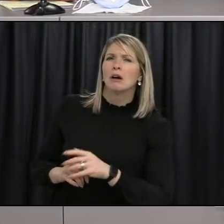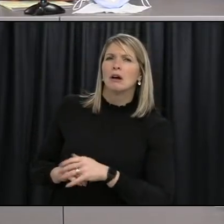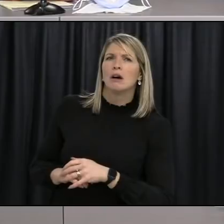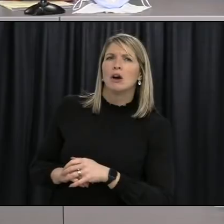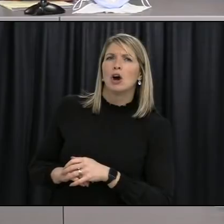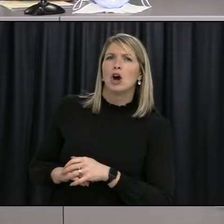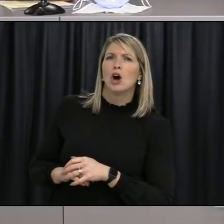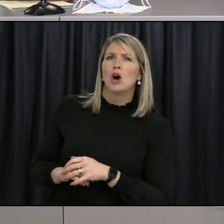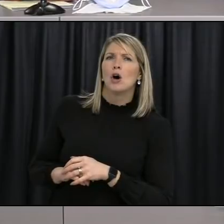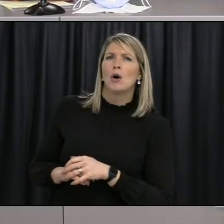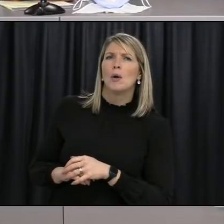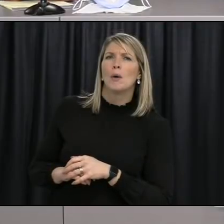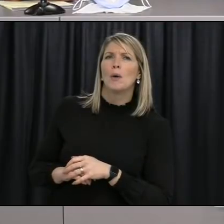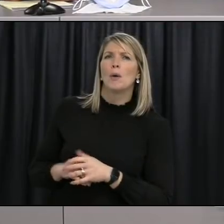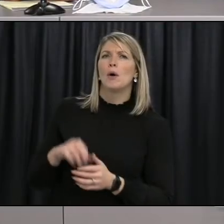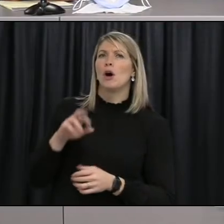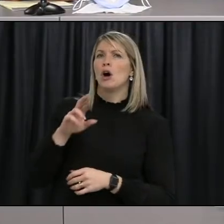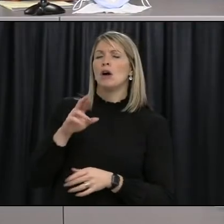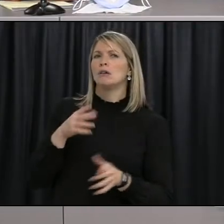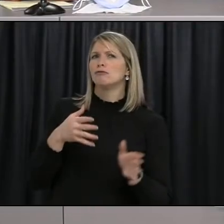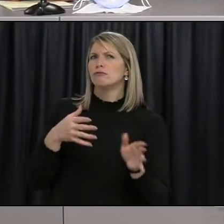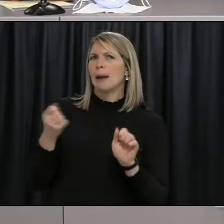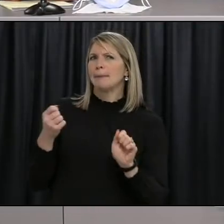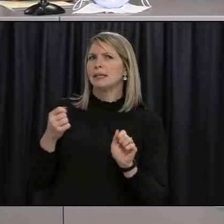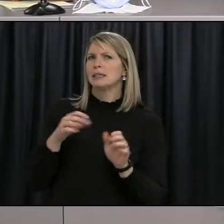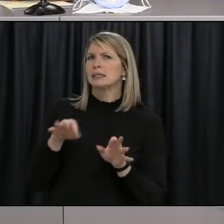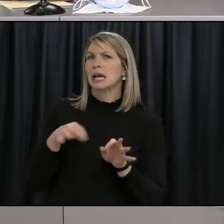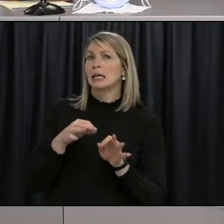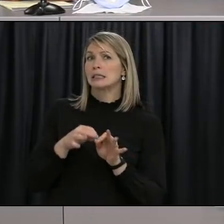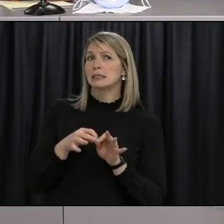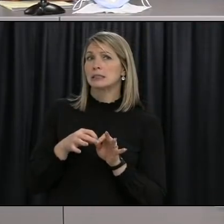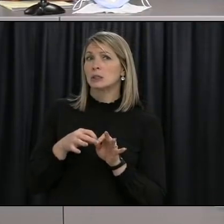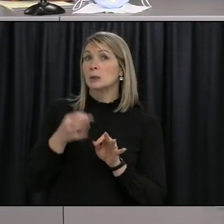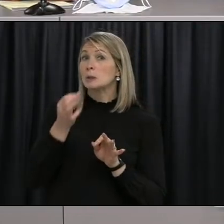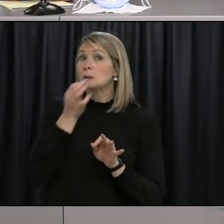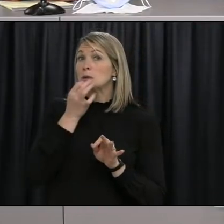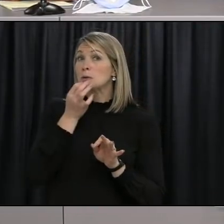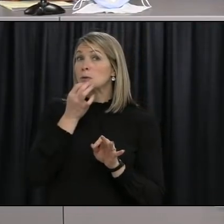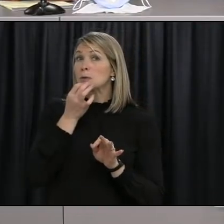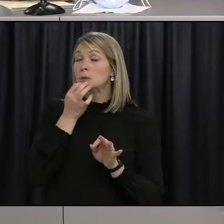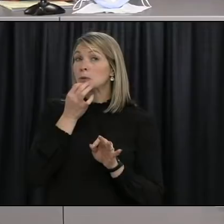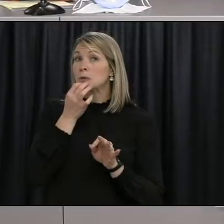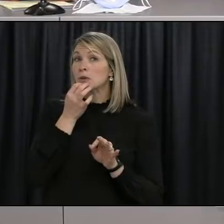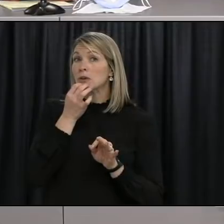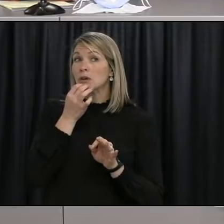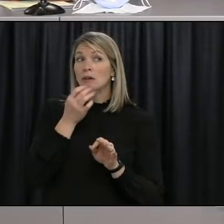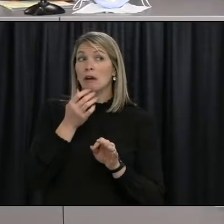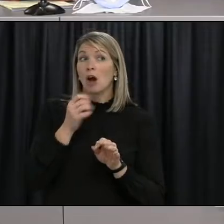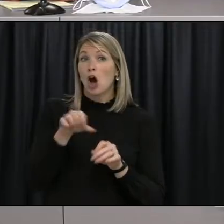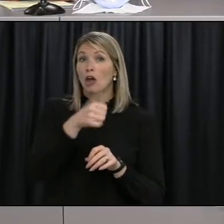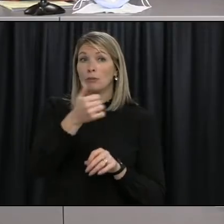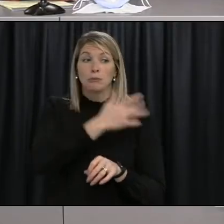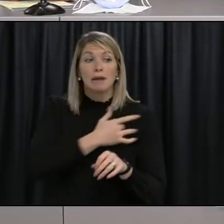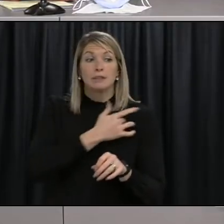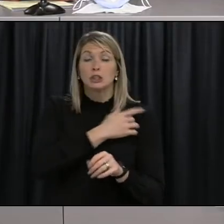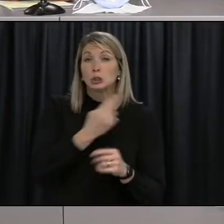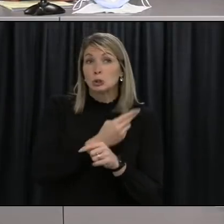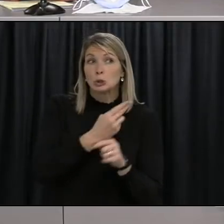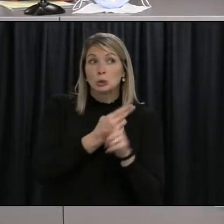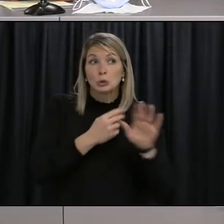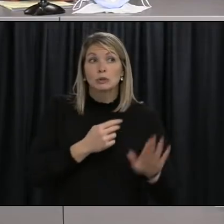Rapid tests? Yes. The quick tests. Are they getting, what sort of usage are they getting now in the province? Are